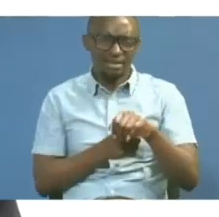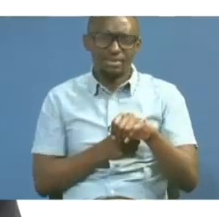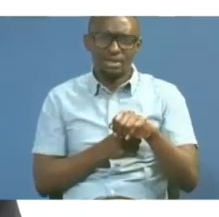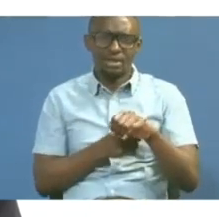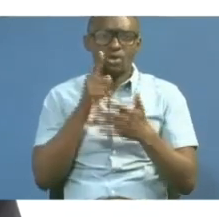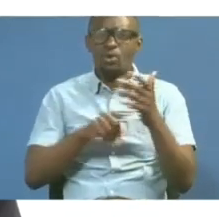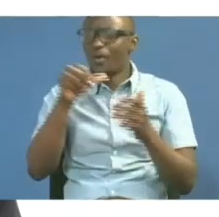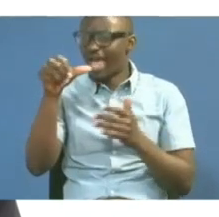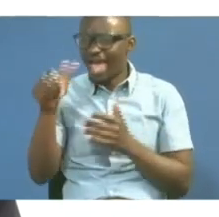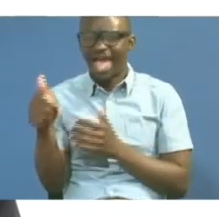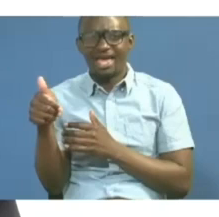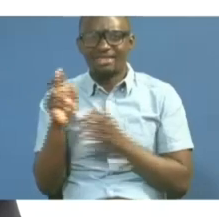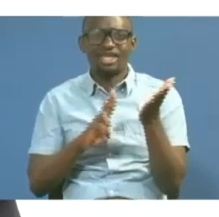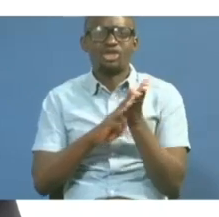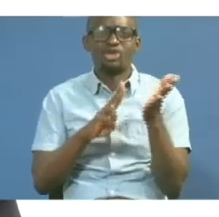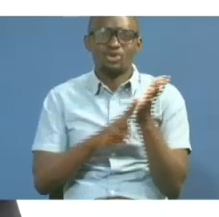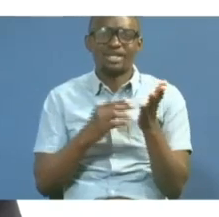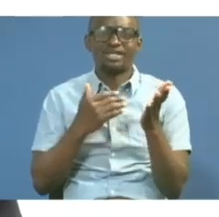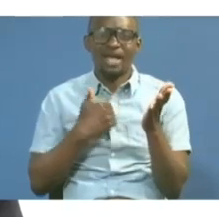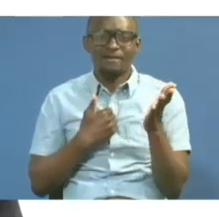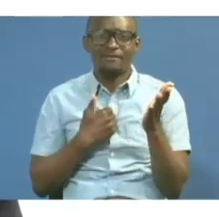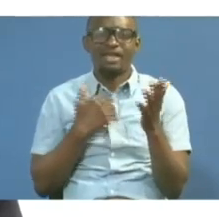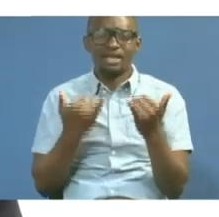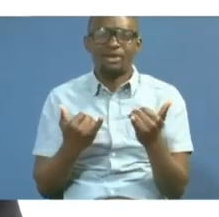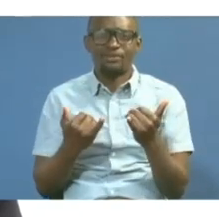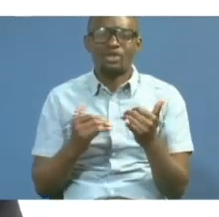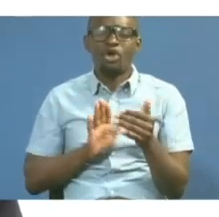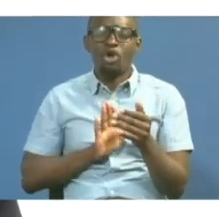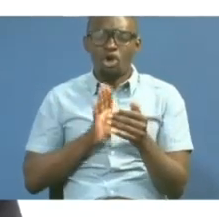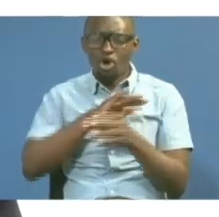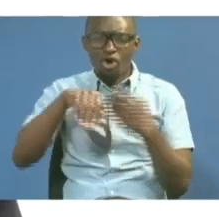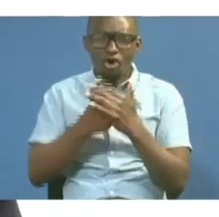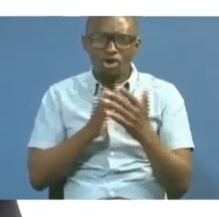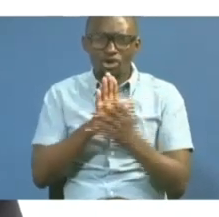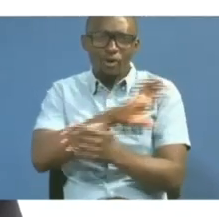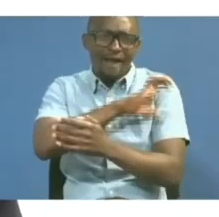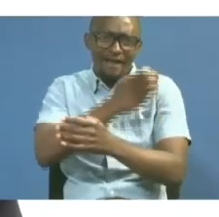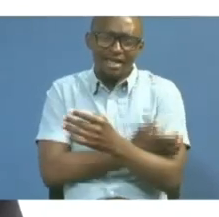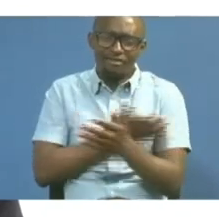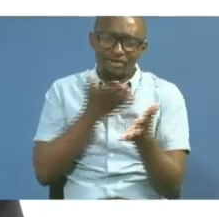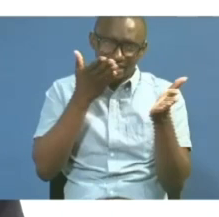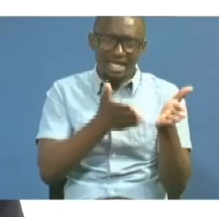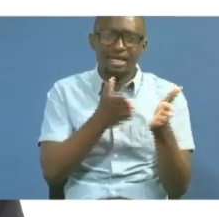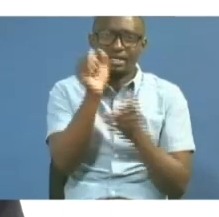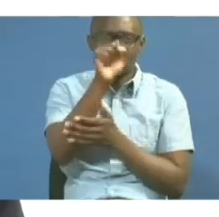times what the other units weigh. That means you need to put all your effort into that.